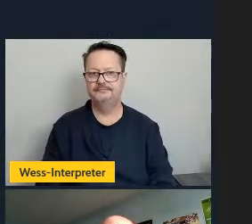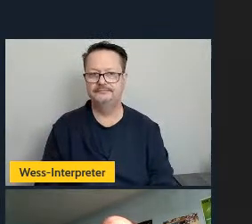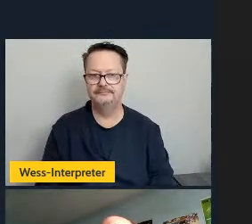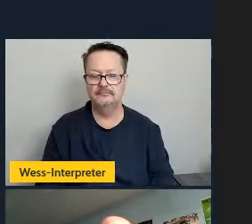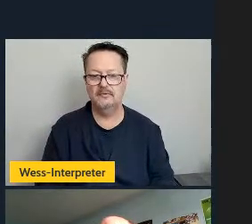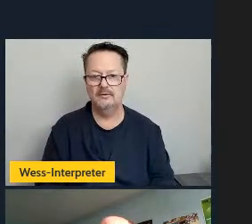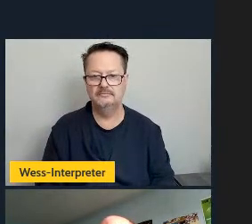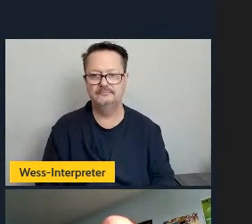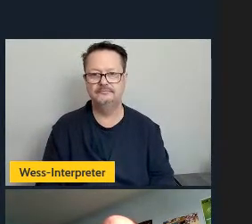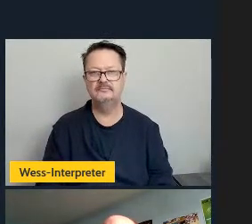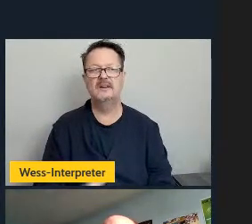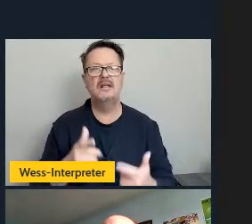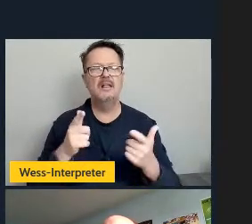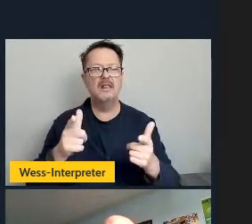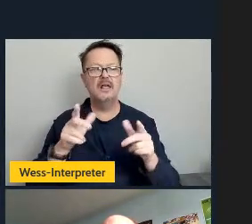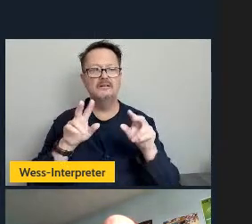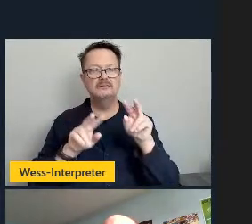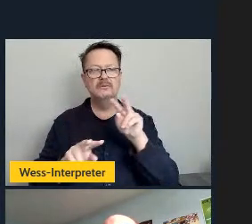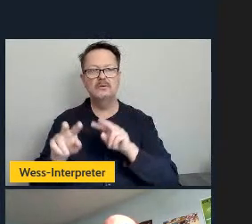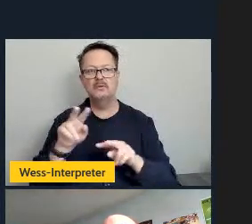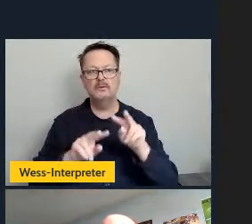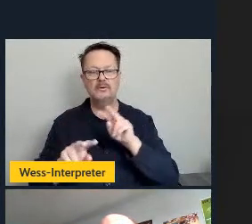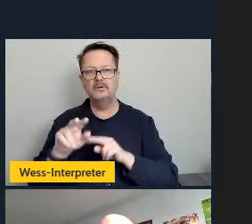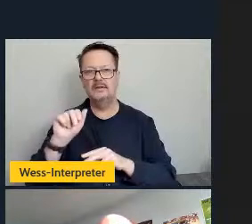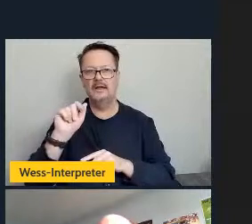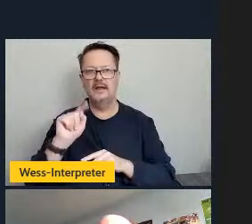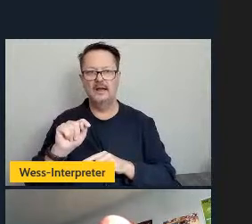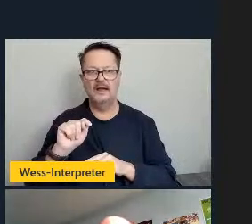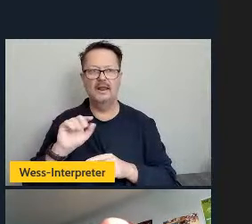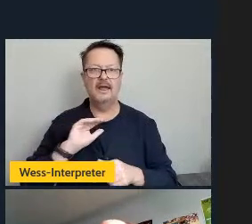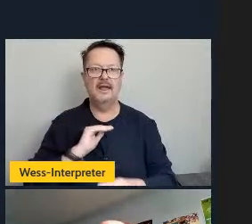So let's have a look at our test stack.